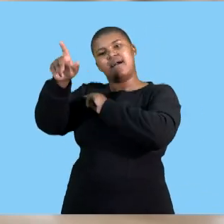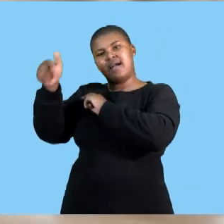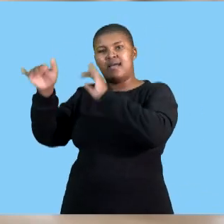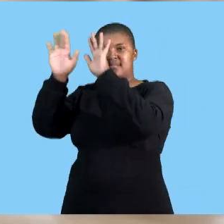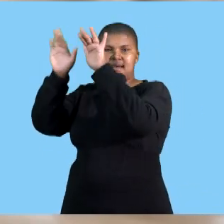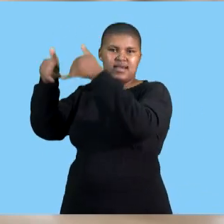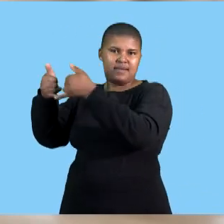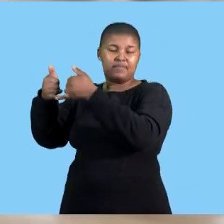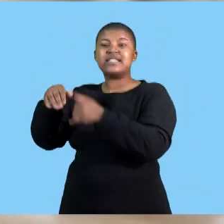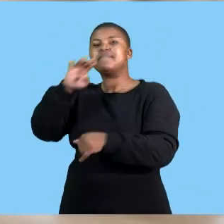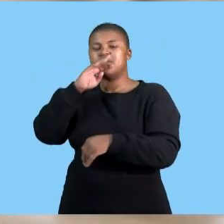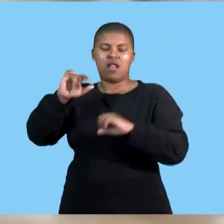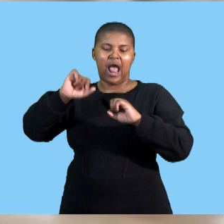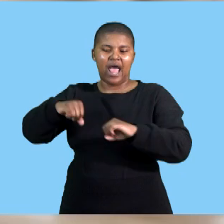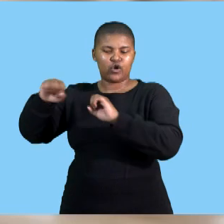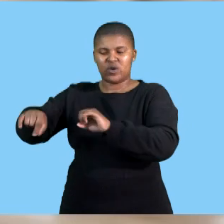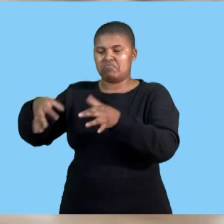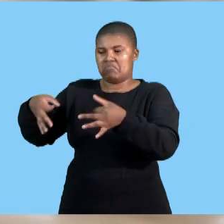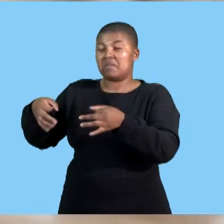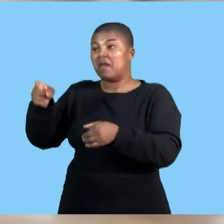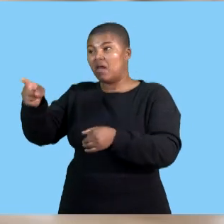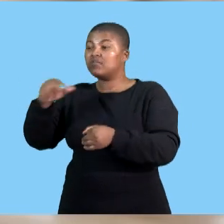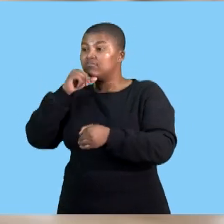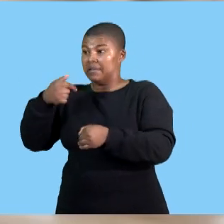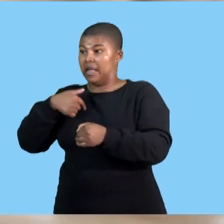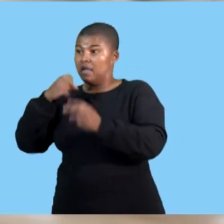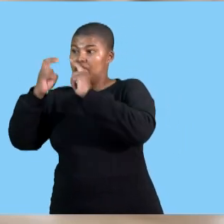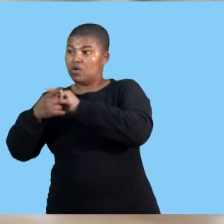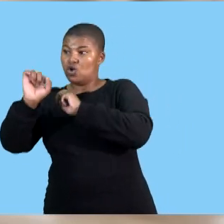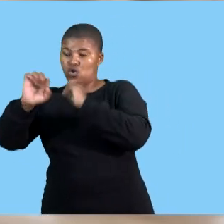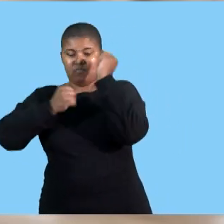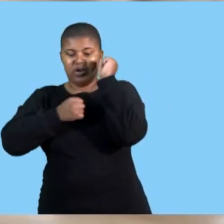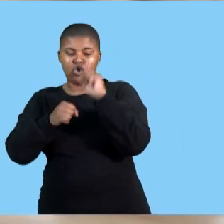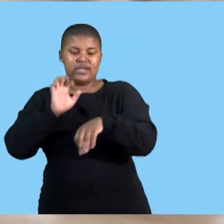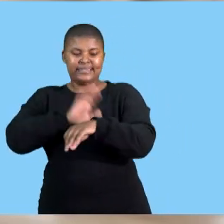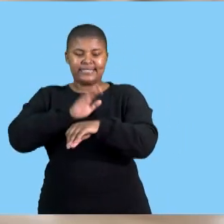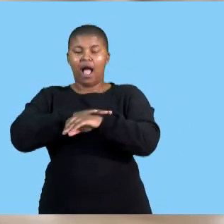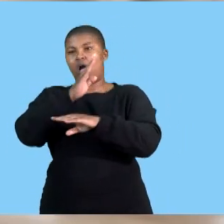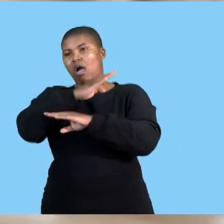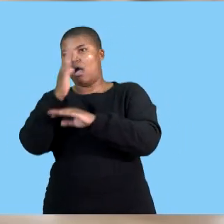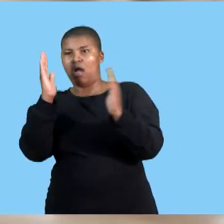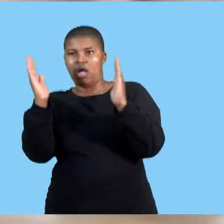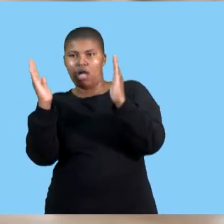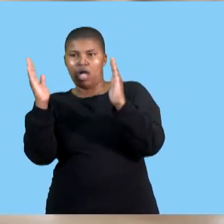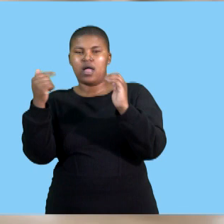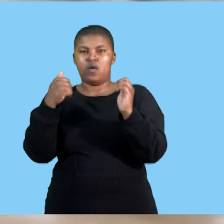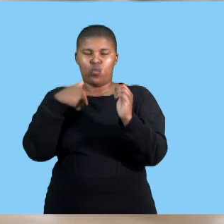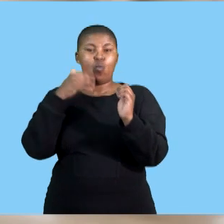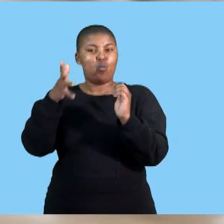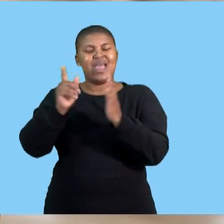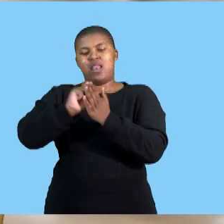be a lease agreement that they are borrowing you this particular machinery for this particular period of time that will be stated in the